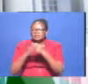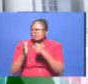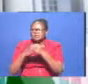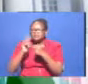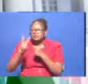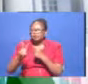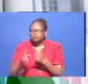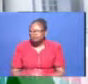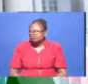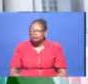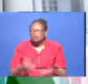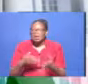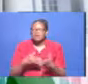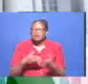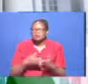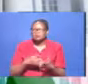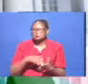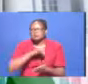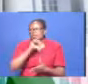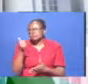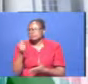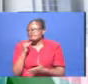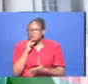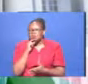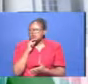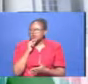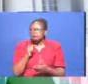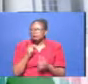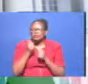the incumbent Geoffrey Karekia Karevi. In